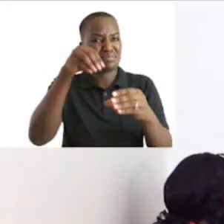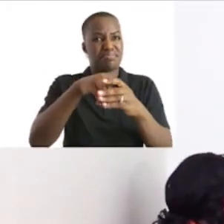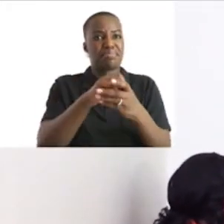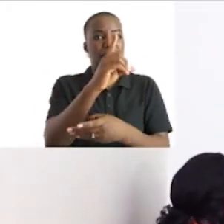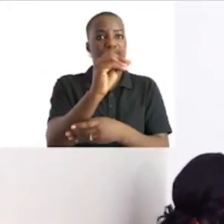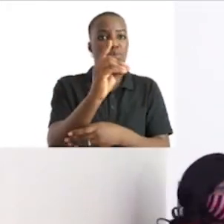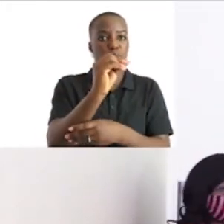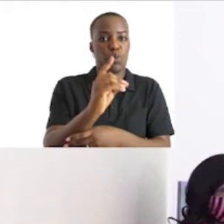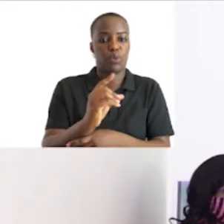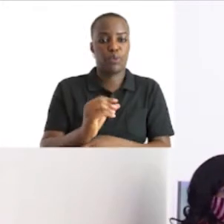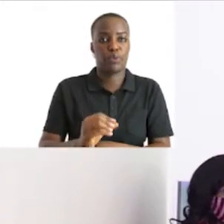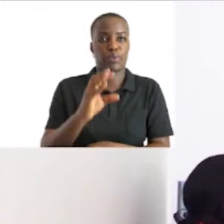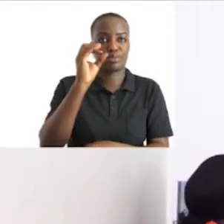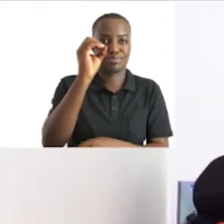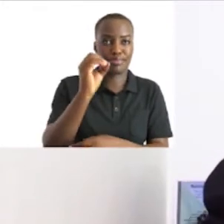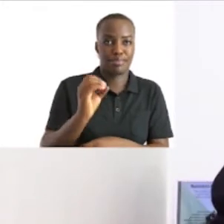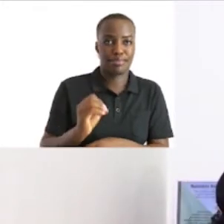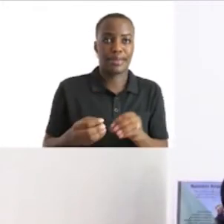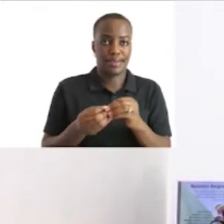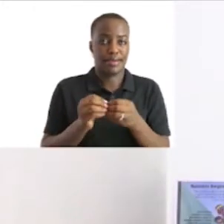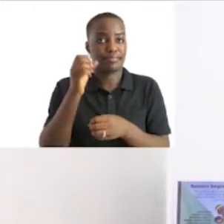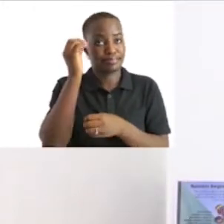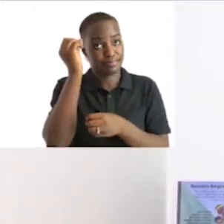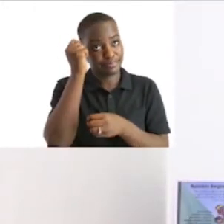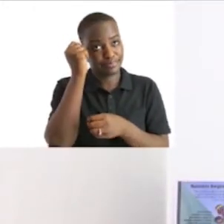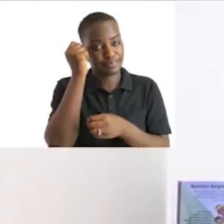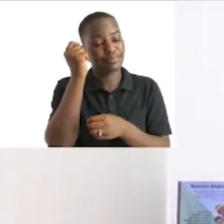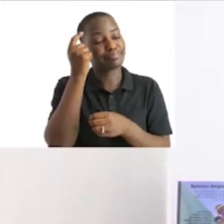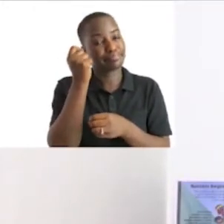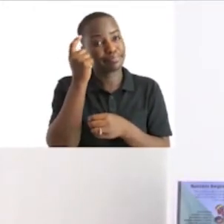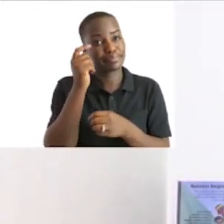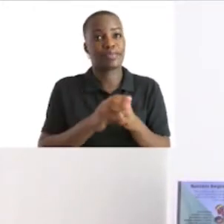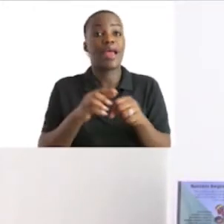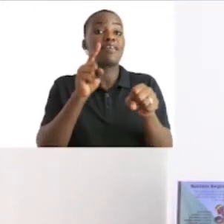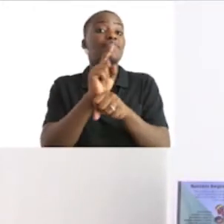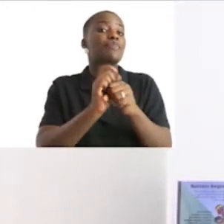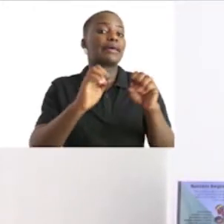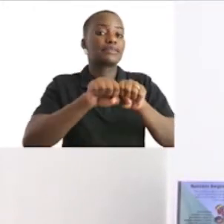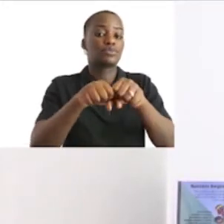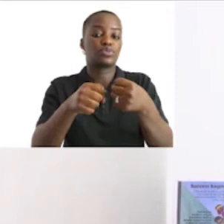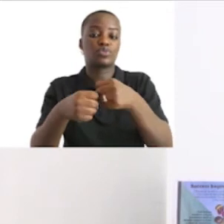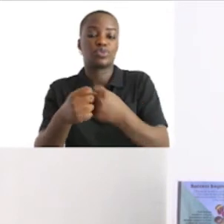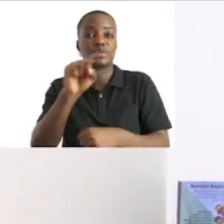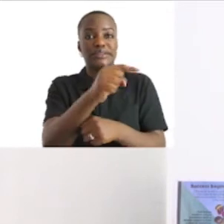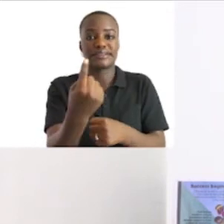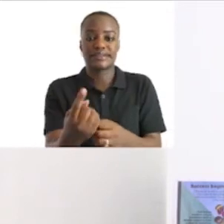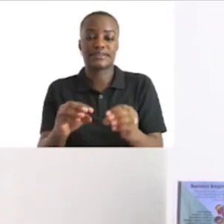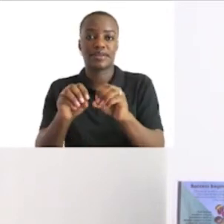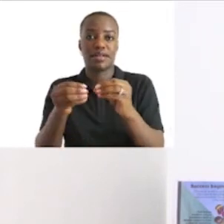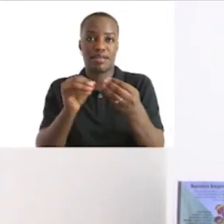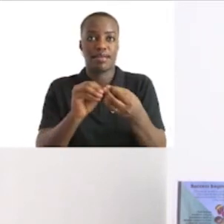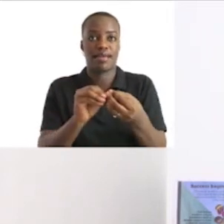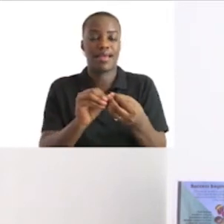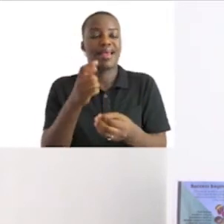the decade family. So we want to first decompose each number and then we're